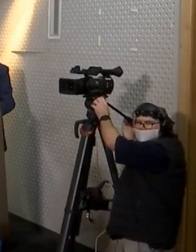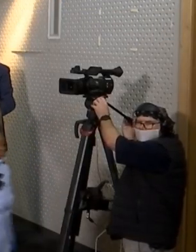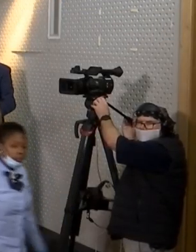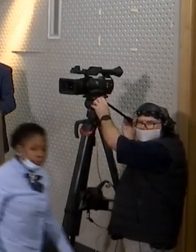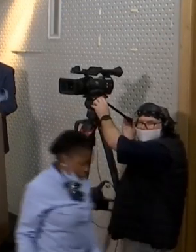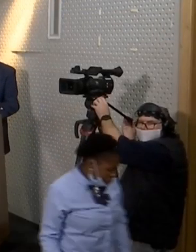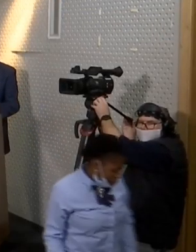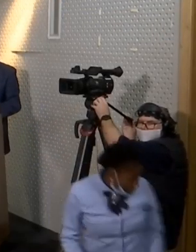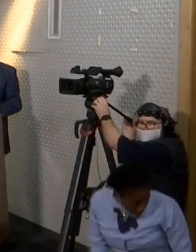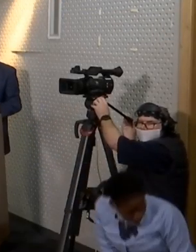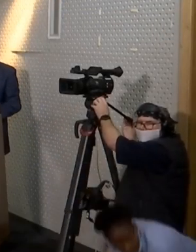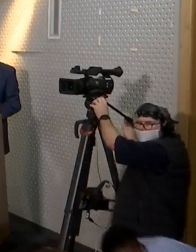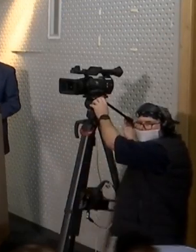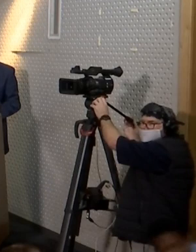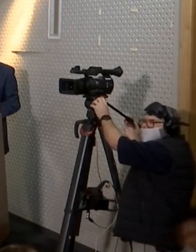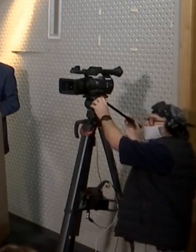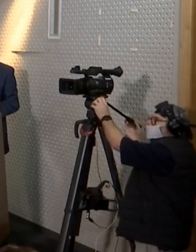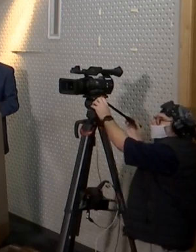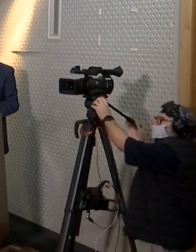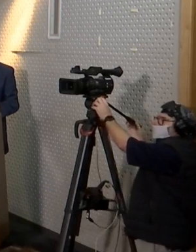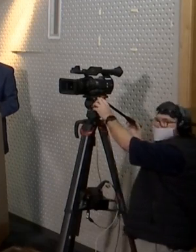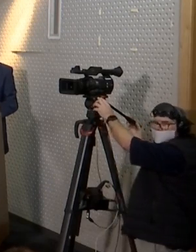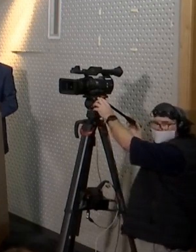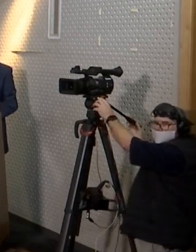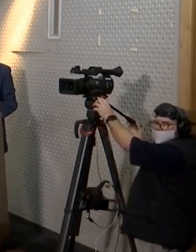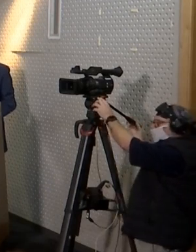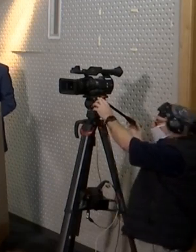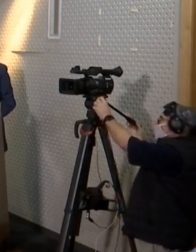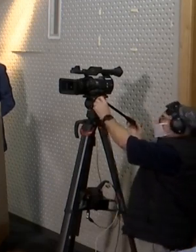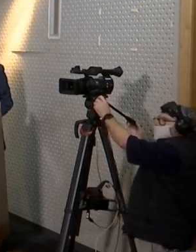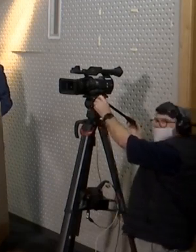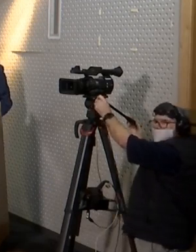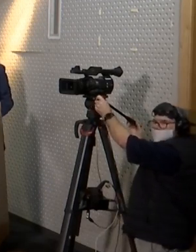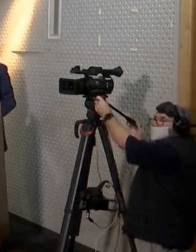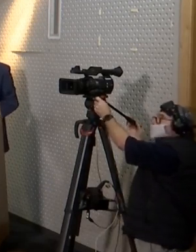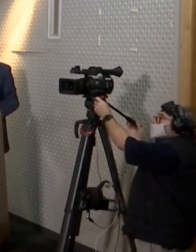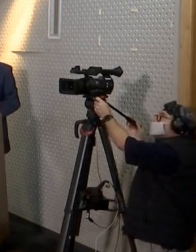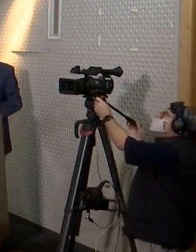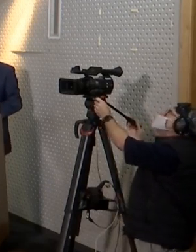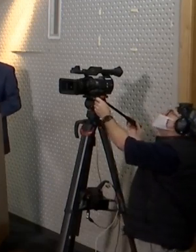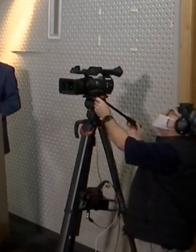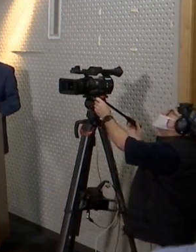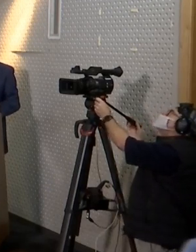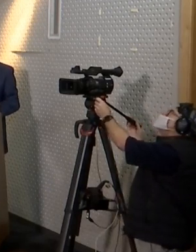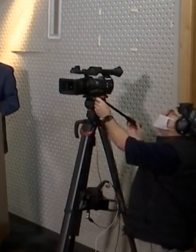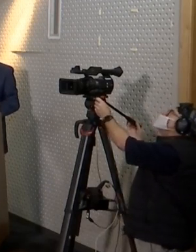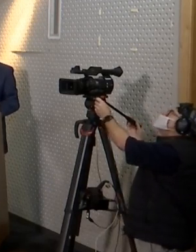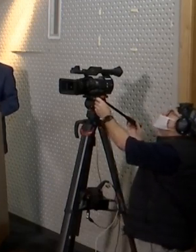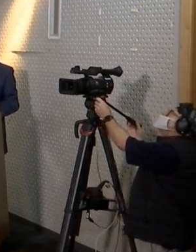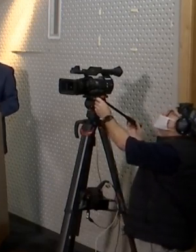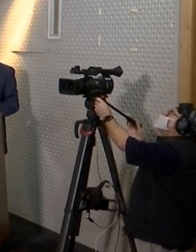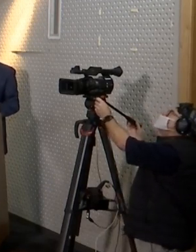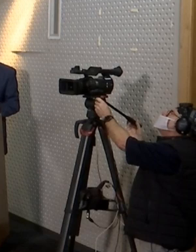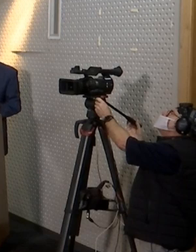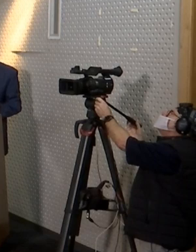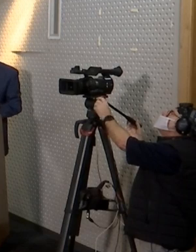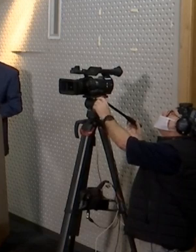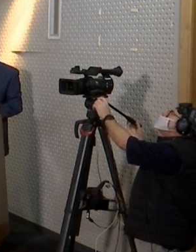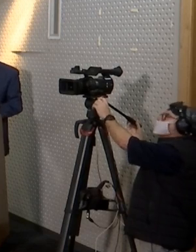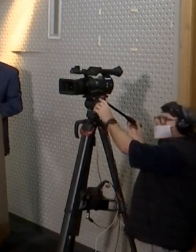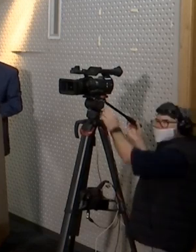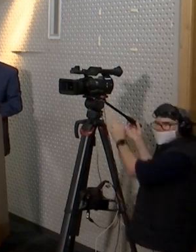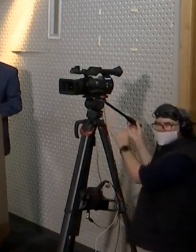That was Minister Mamoloko Kubai Kubane speaking and